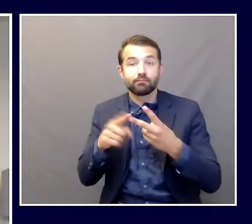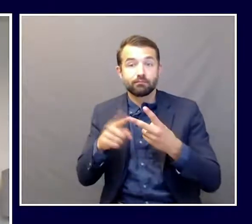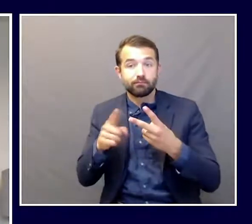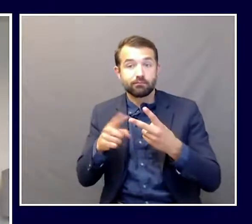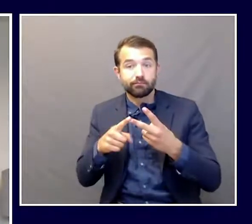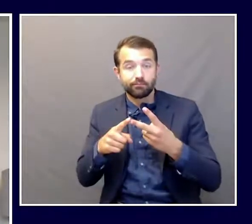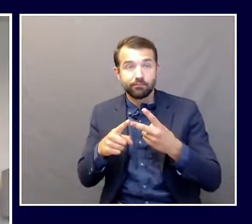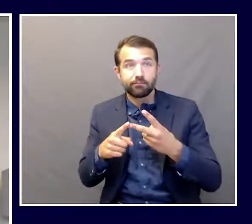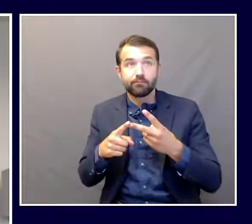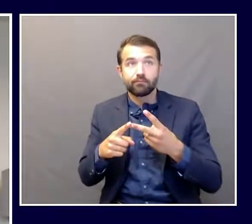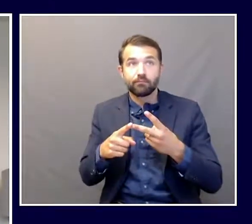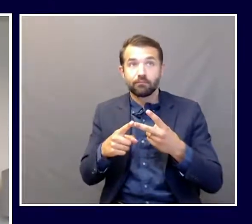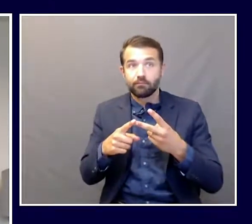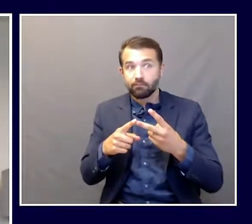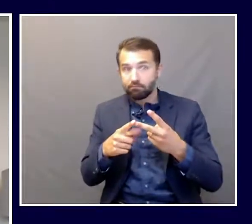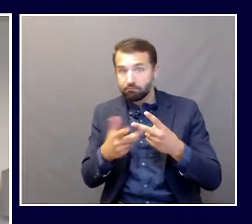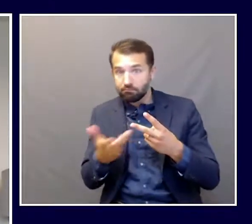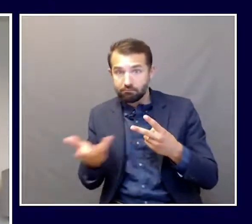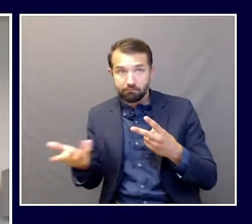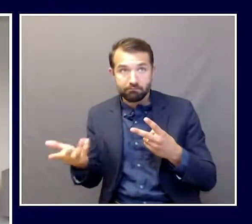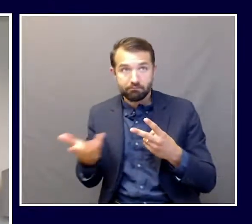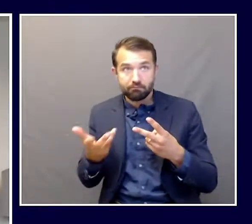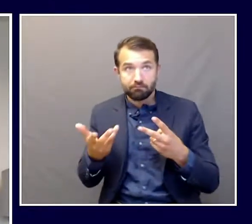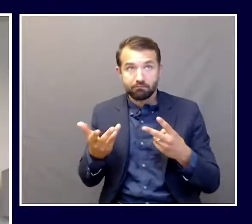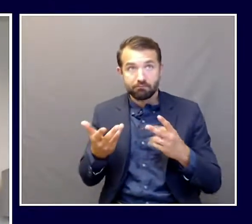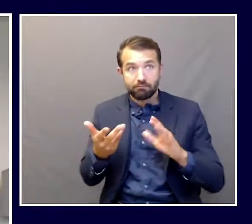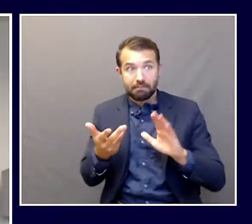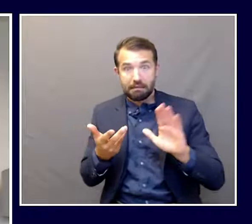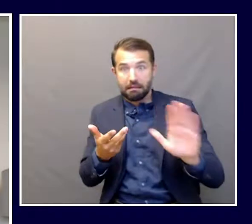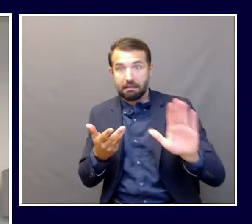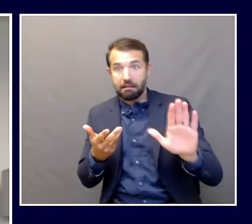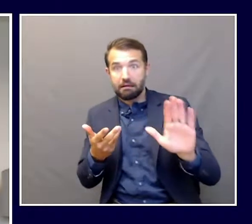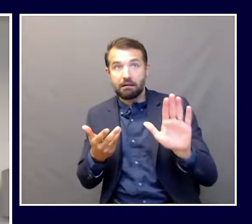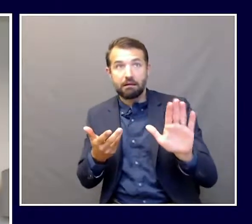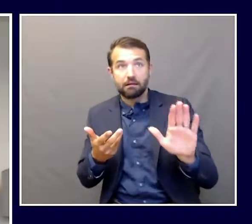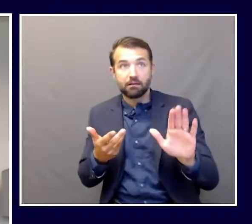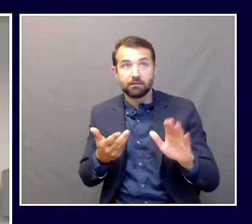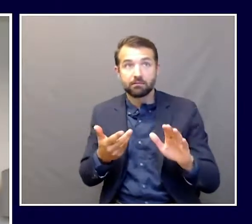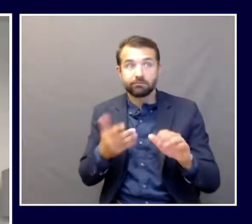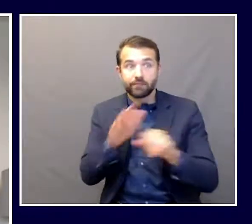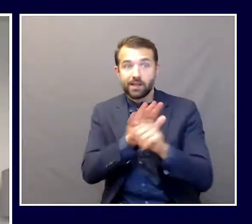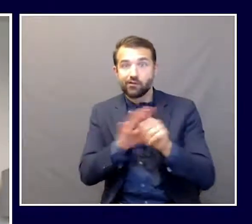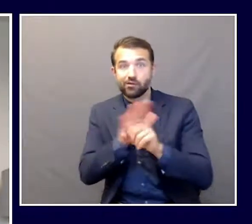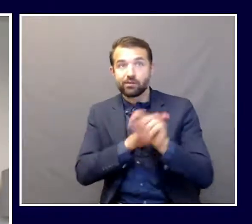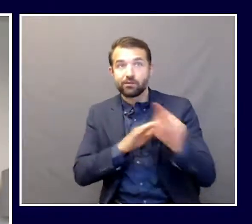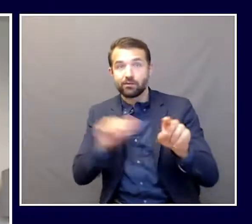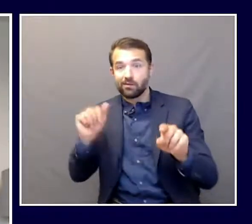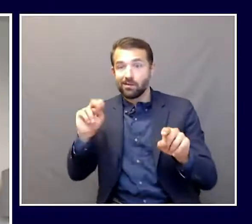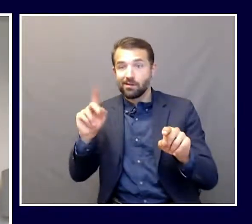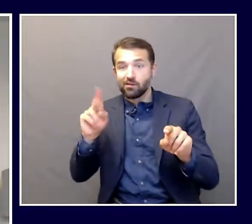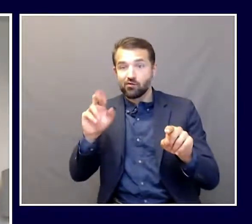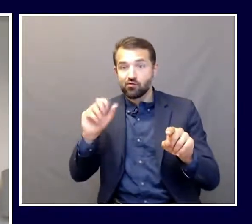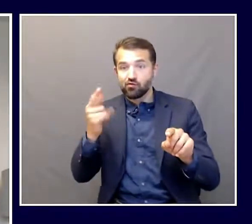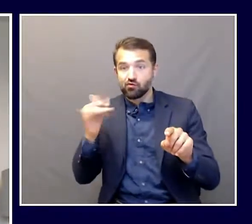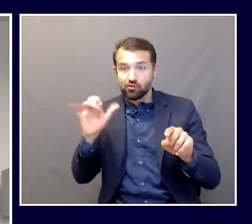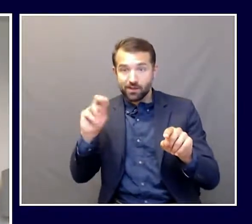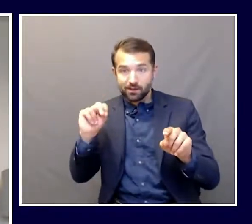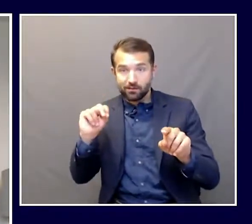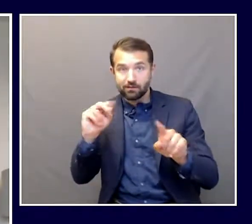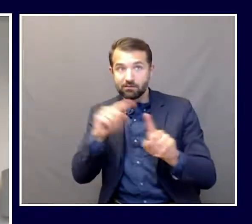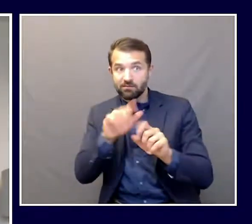to which they are reflections of case rates in Androscoggin County, or whether they may even play a role in those cases. Those